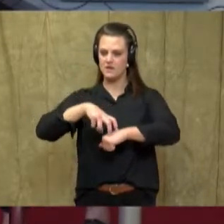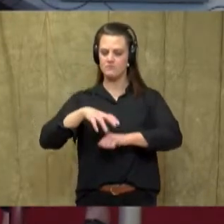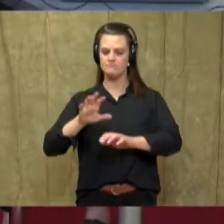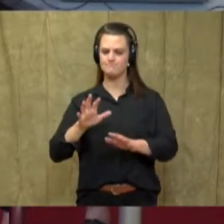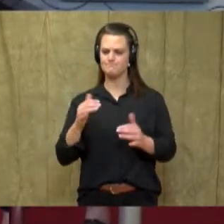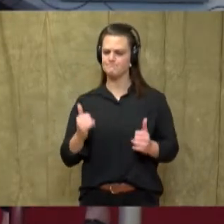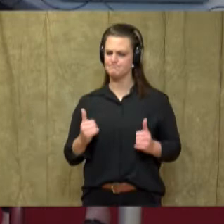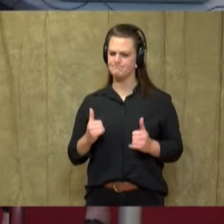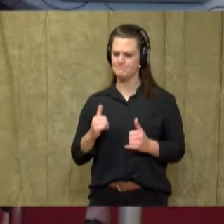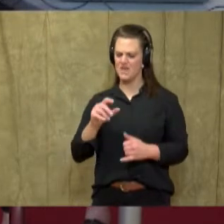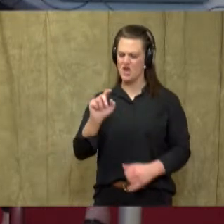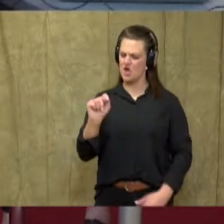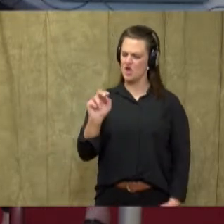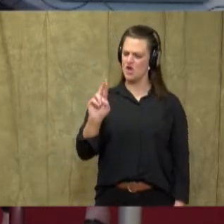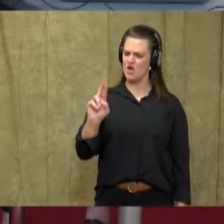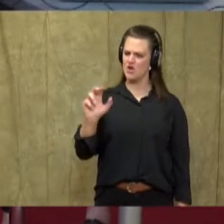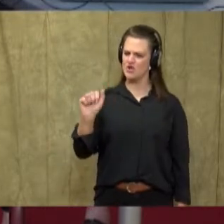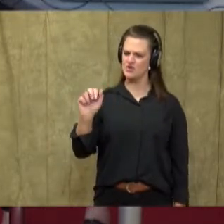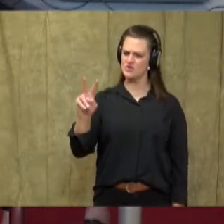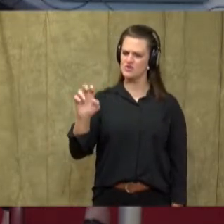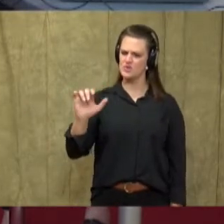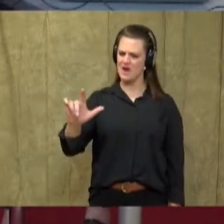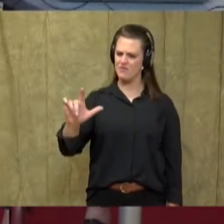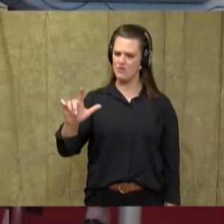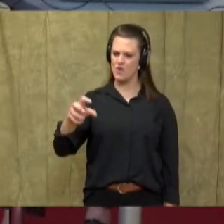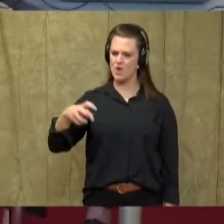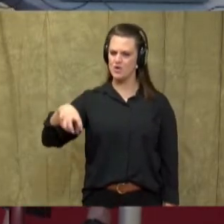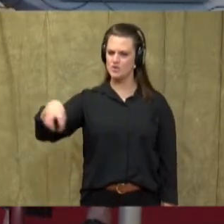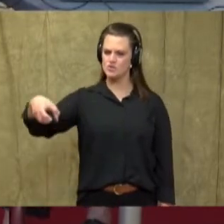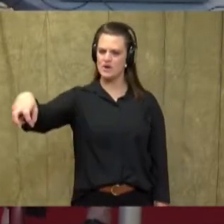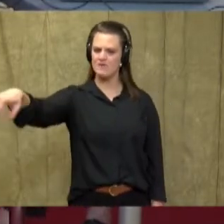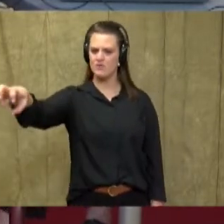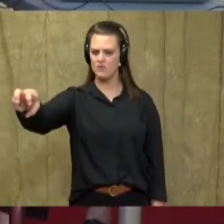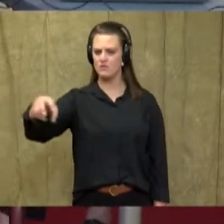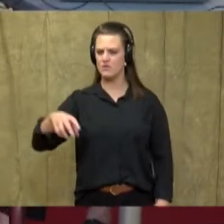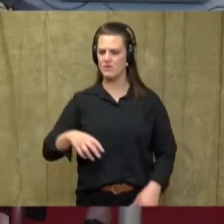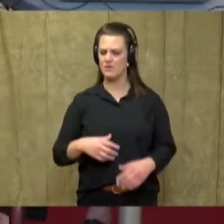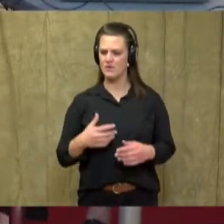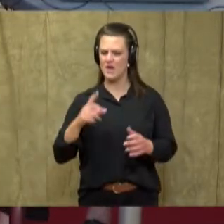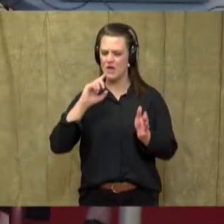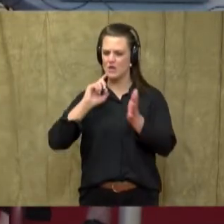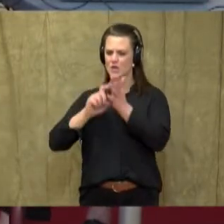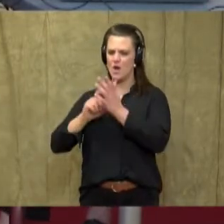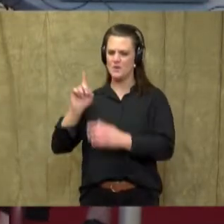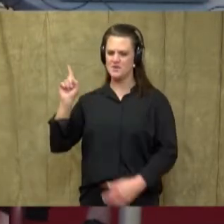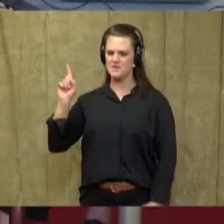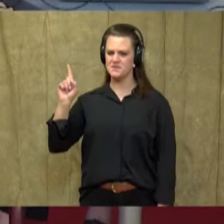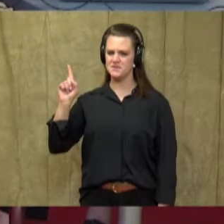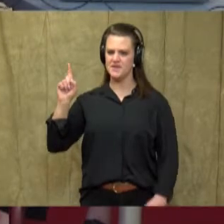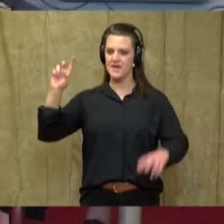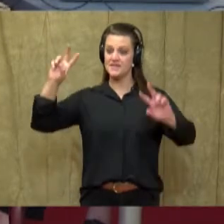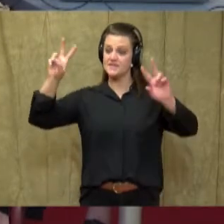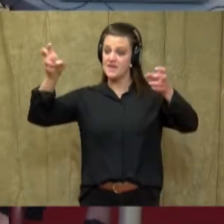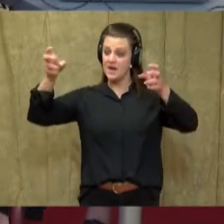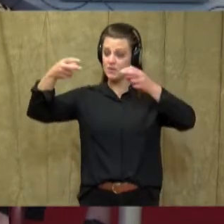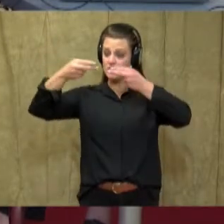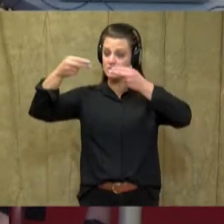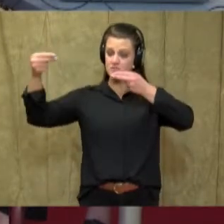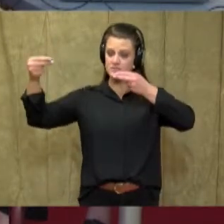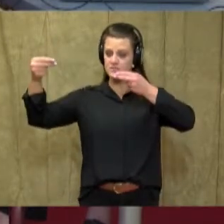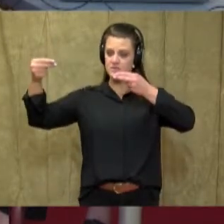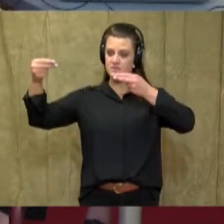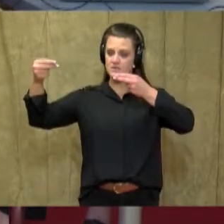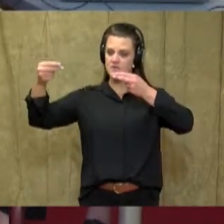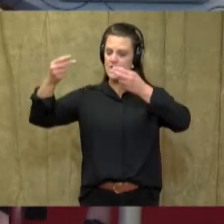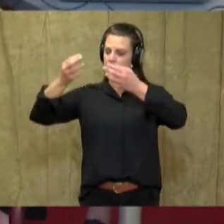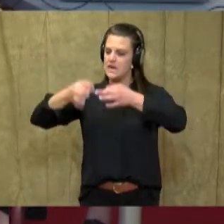Now, travels, wait a minute. And if you notice, I didn't skip over the title either. The